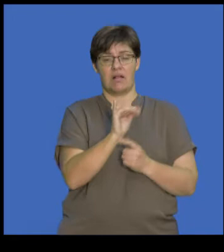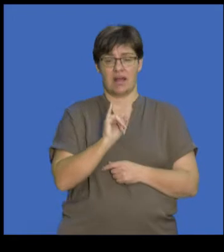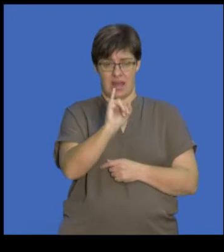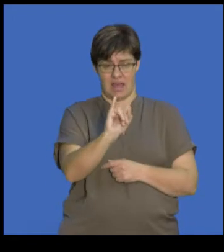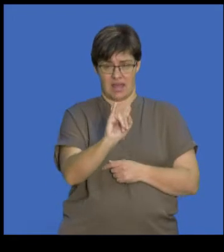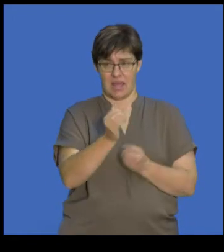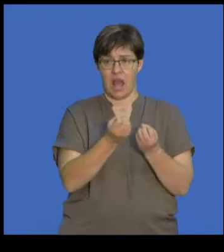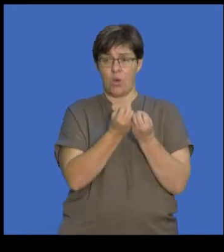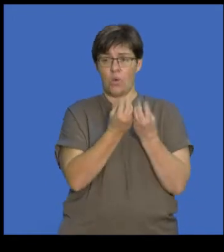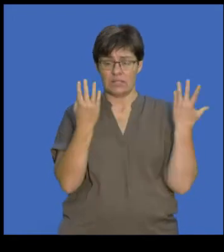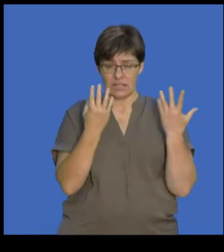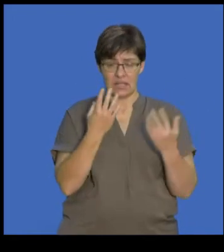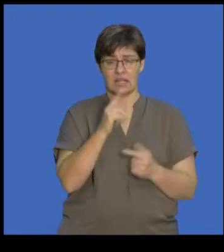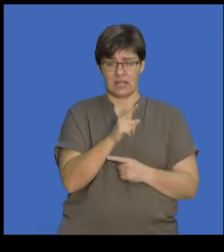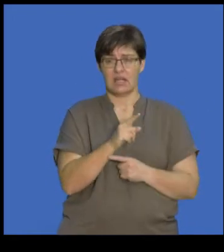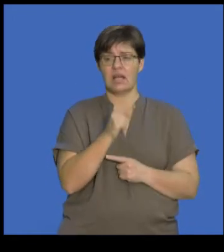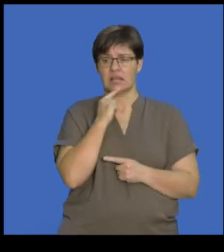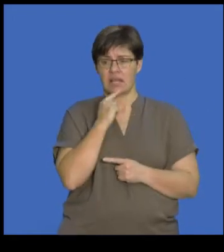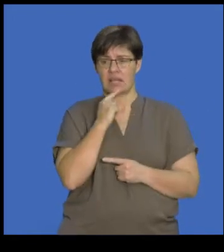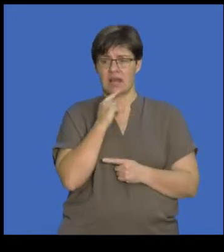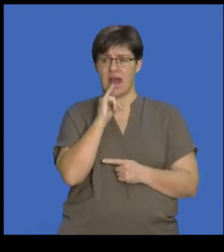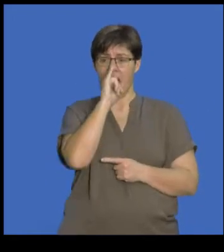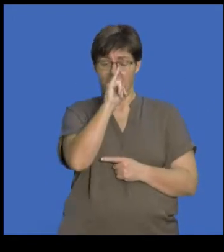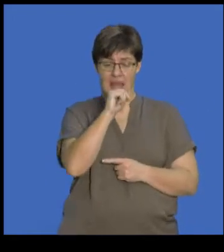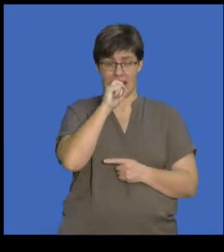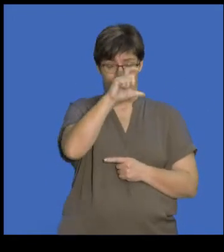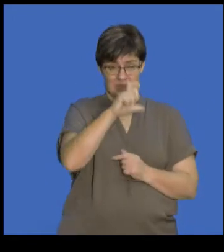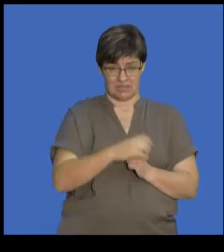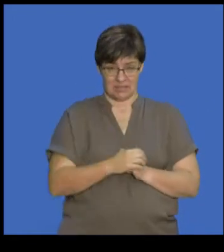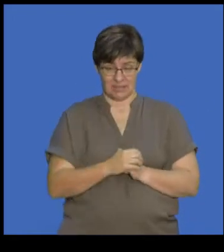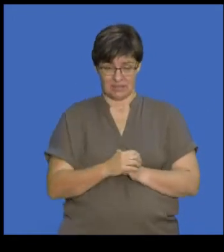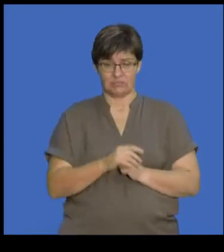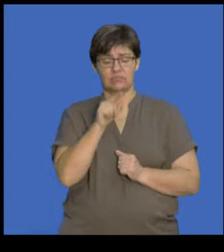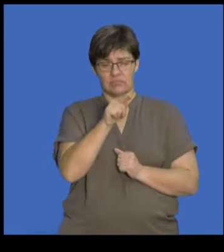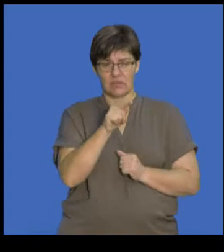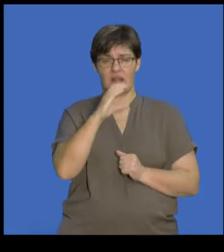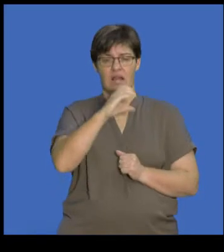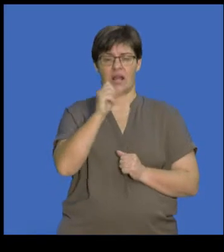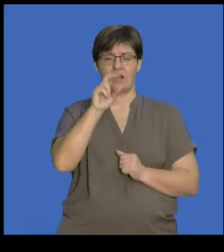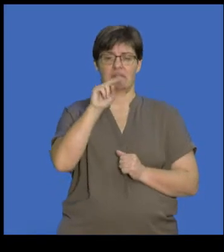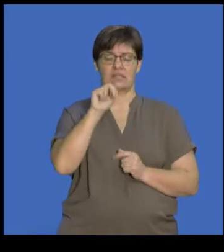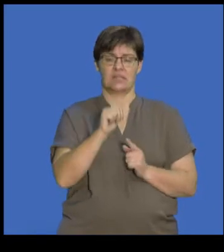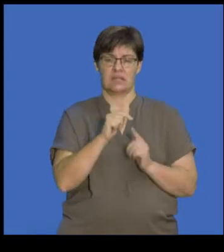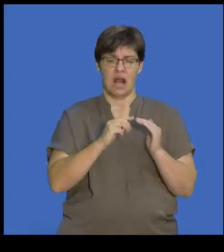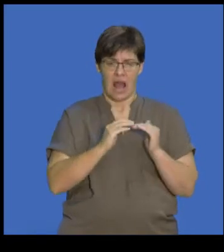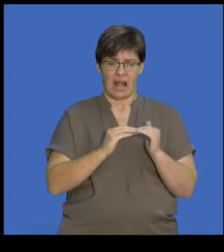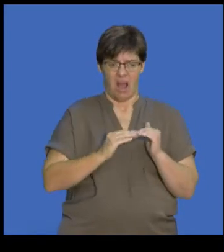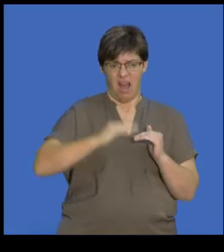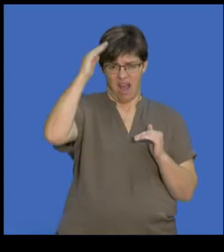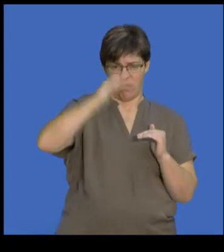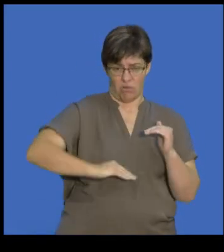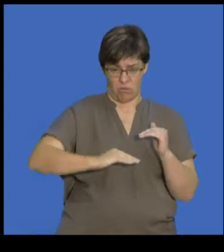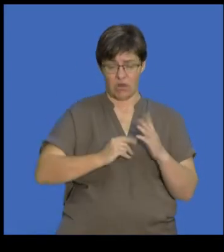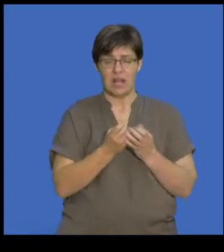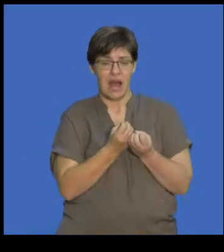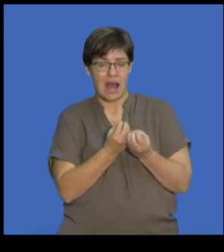is current, then the symbol is capital letter I. The capital letter I actually stands for current intensity, which has to do